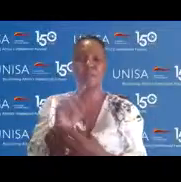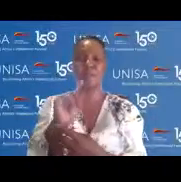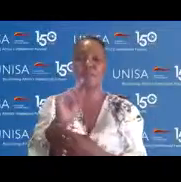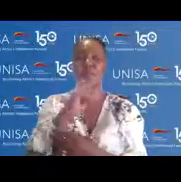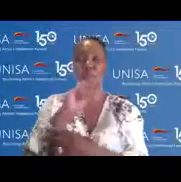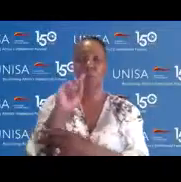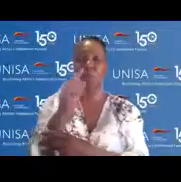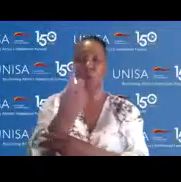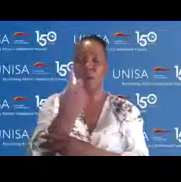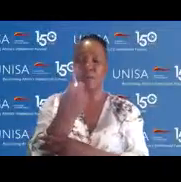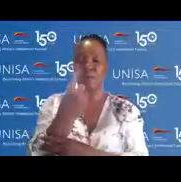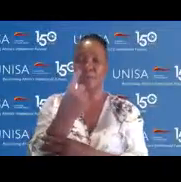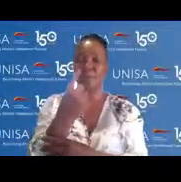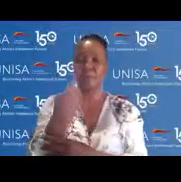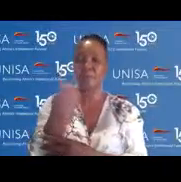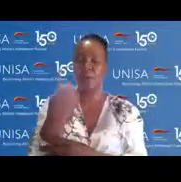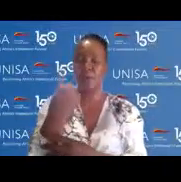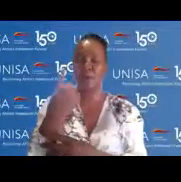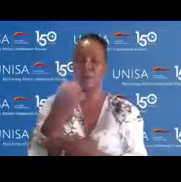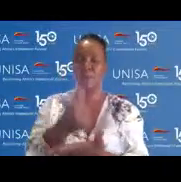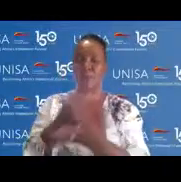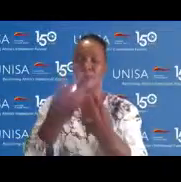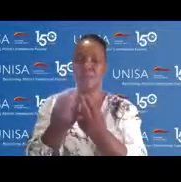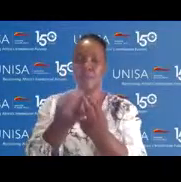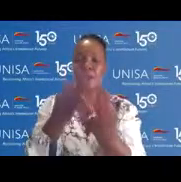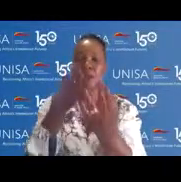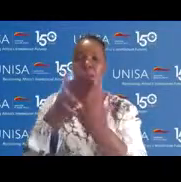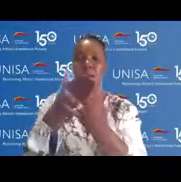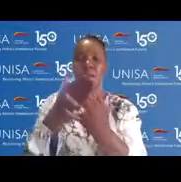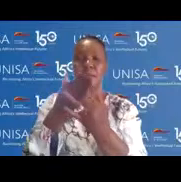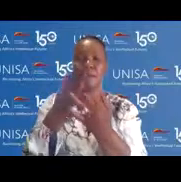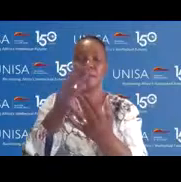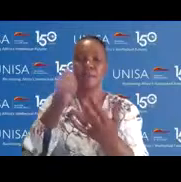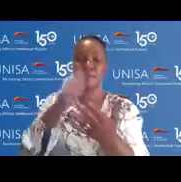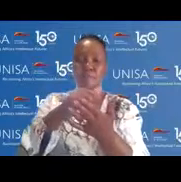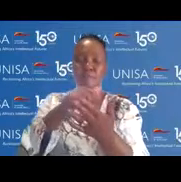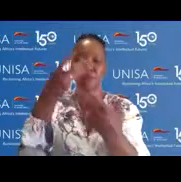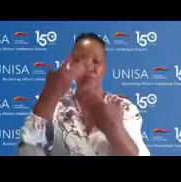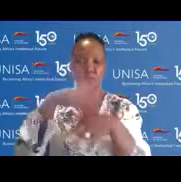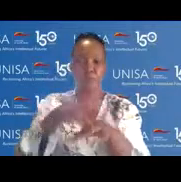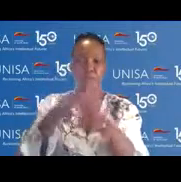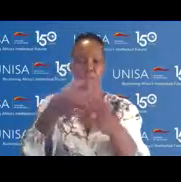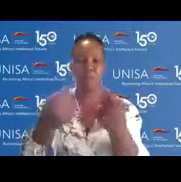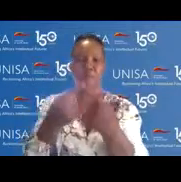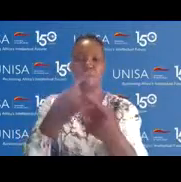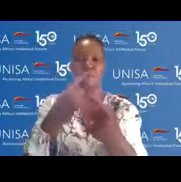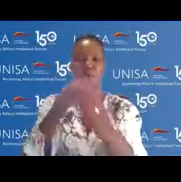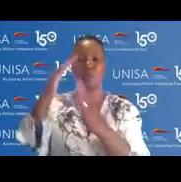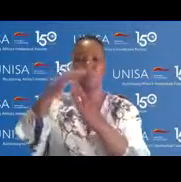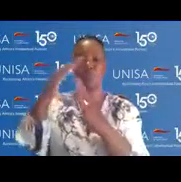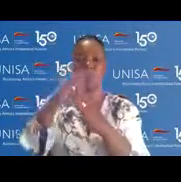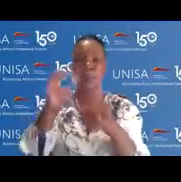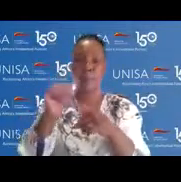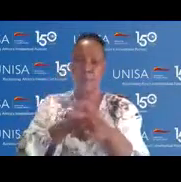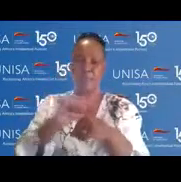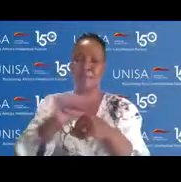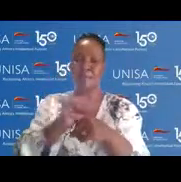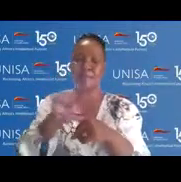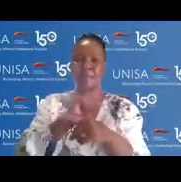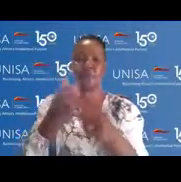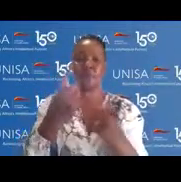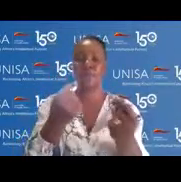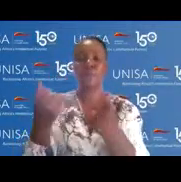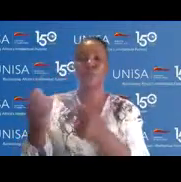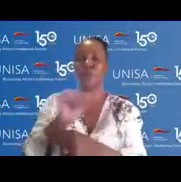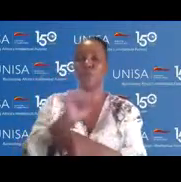remember, then you can access the browser from the top. So practice that as well then when you do the mock exam,